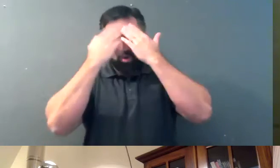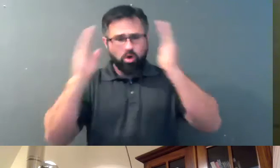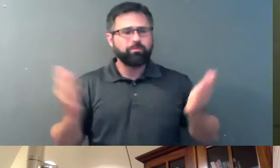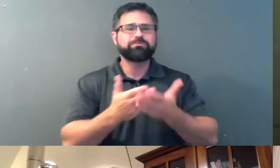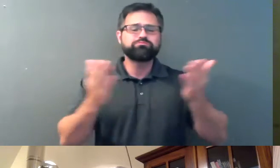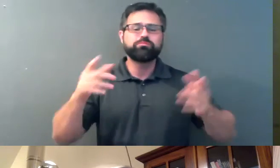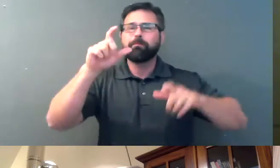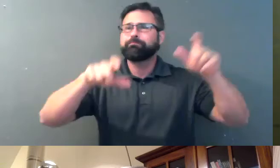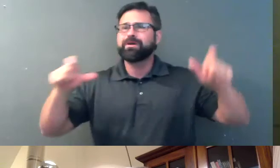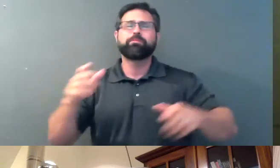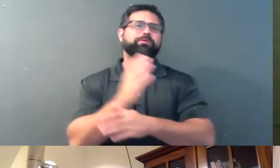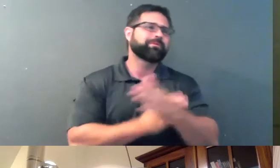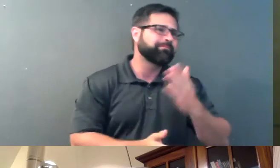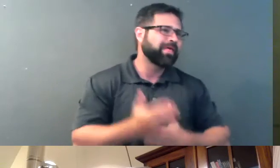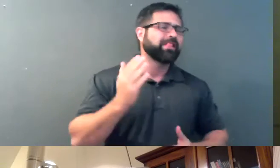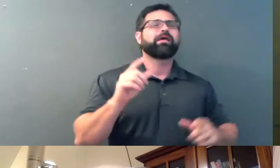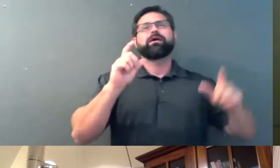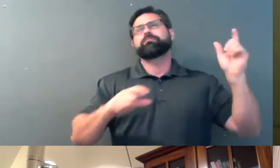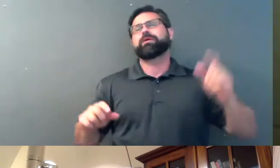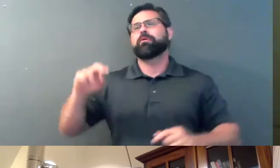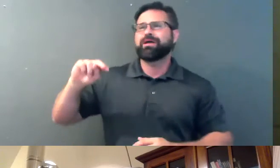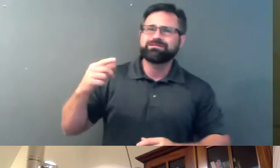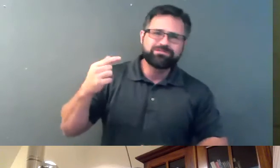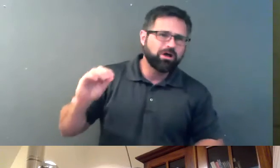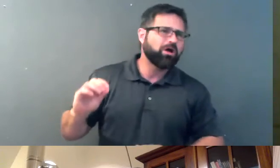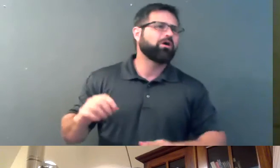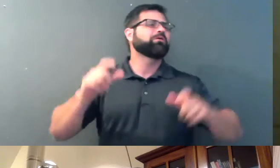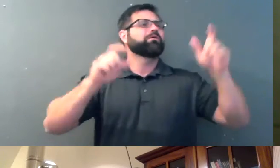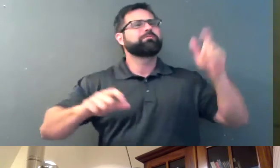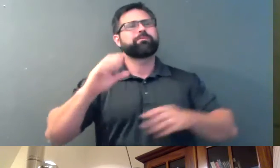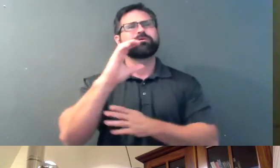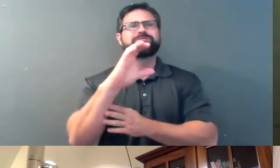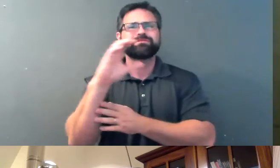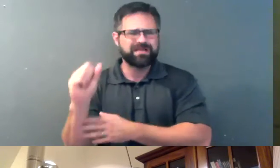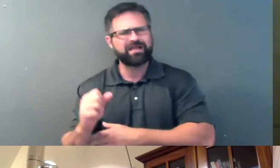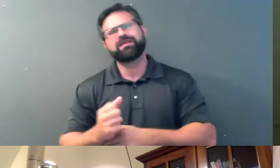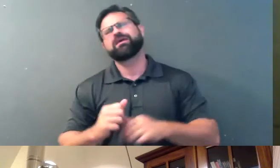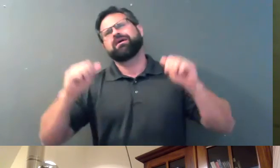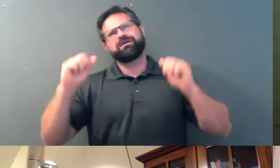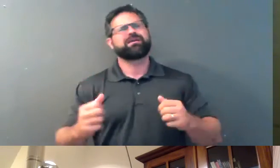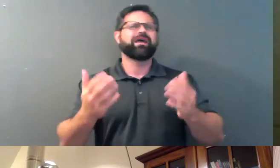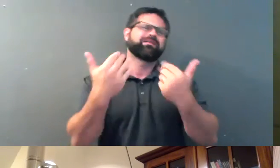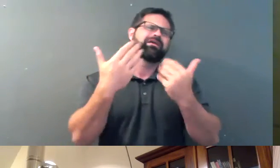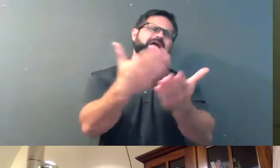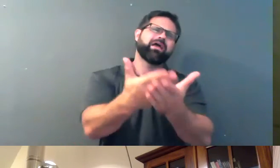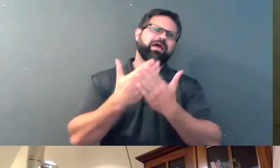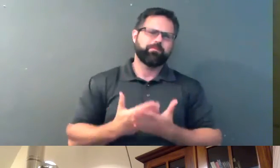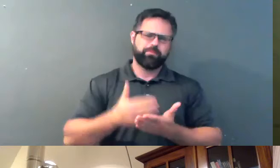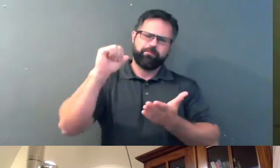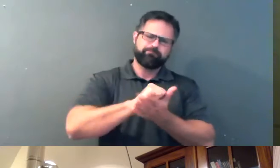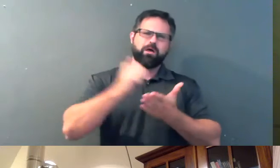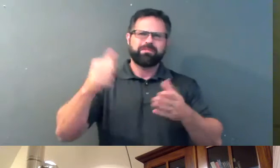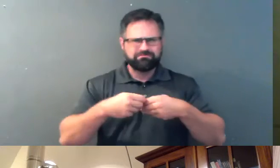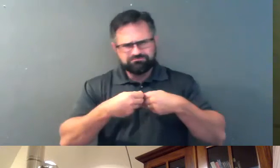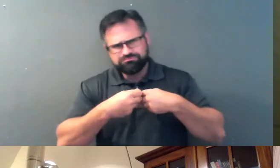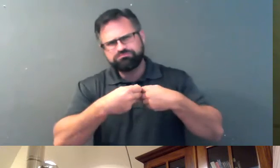civil society helping to publicize and monitor the convention's concluding observations in